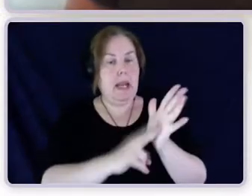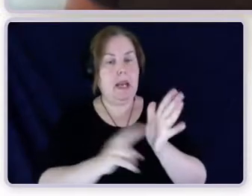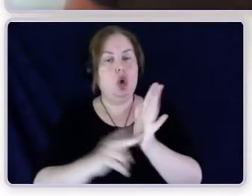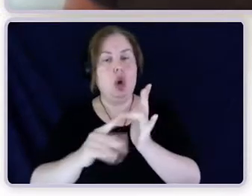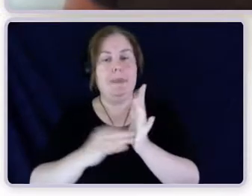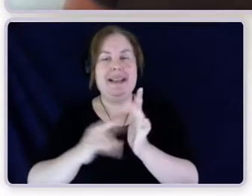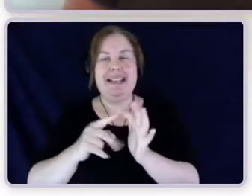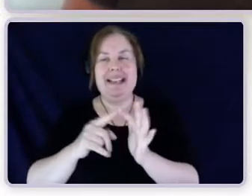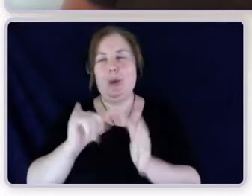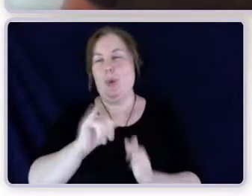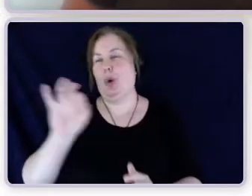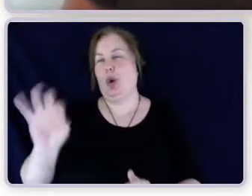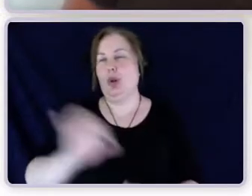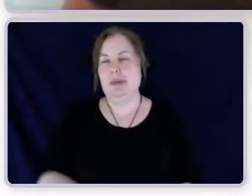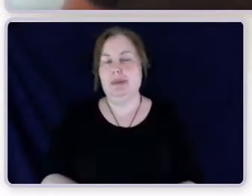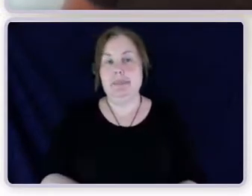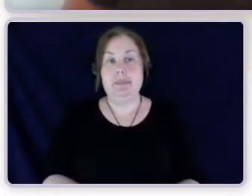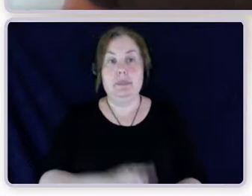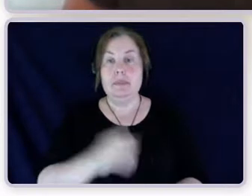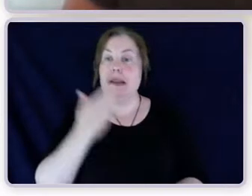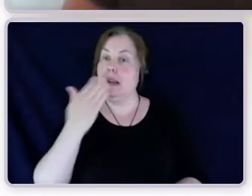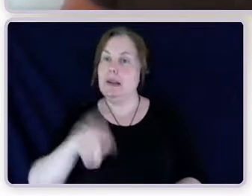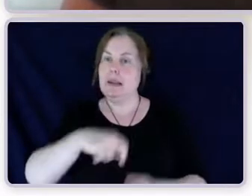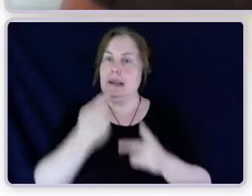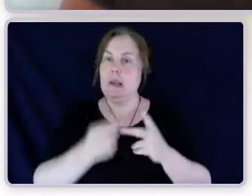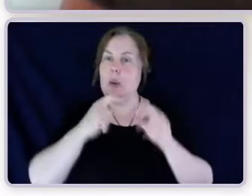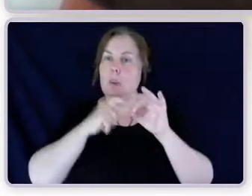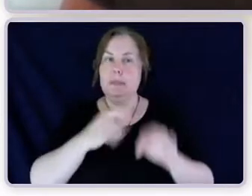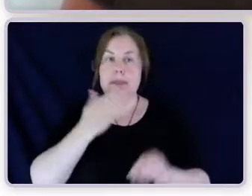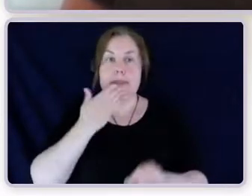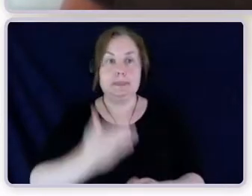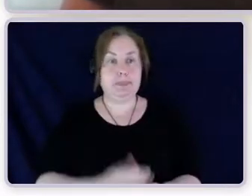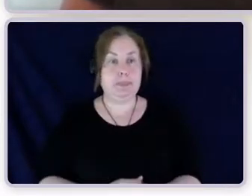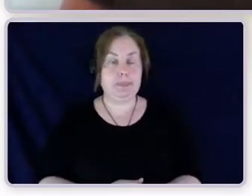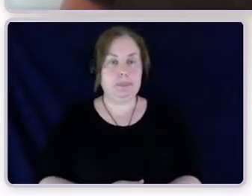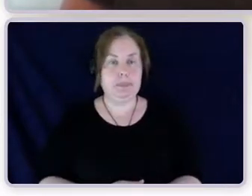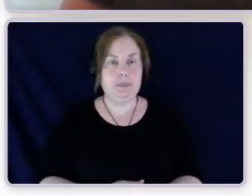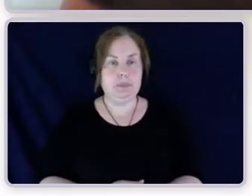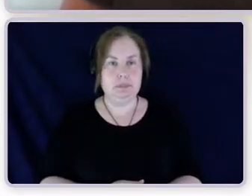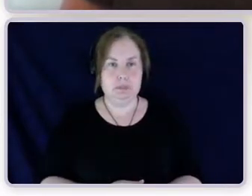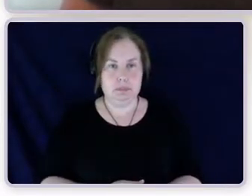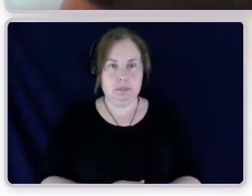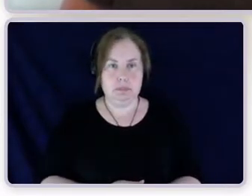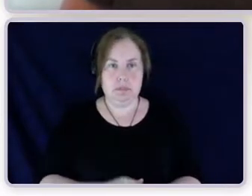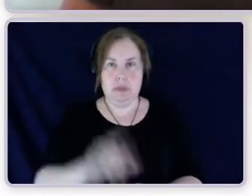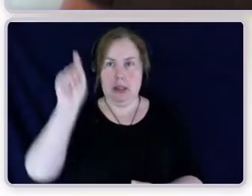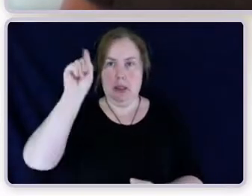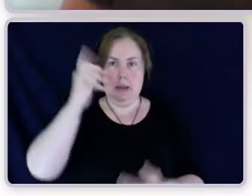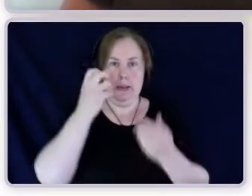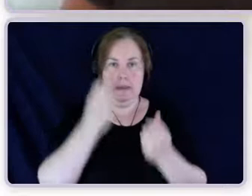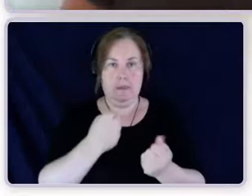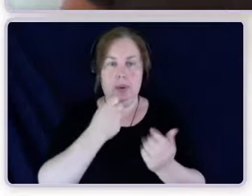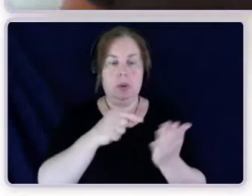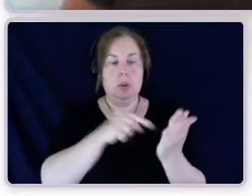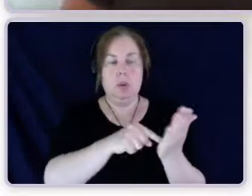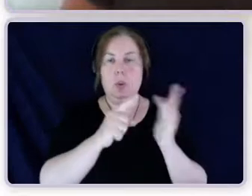Thank you. Can I have the next question, please? As the existing orders under the 1986 Act need